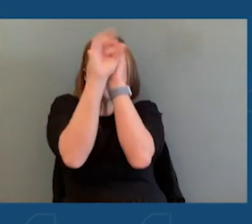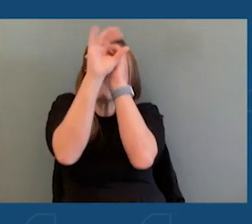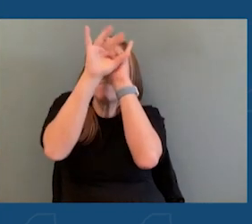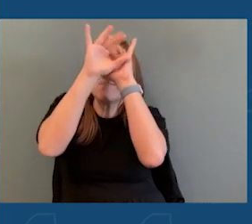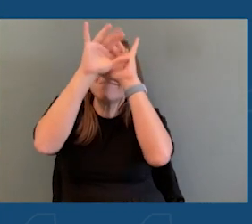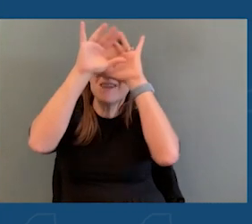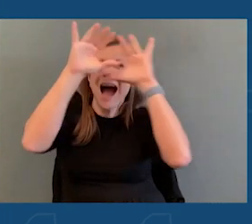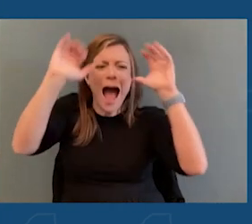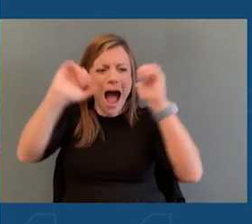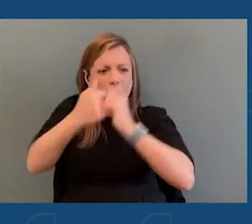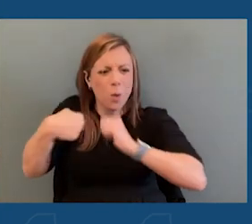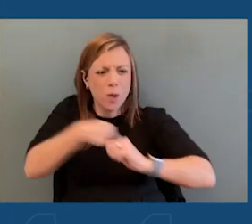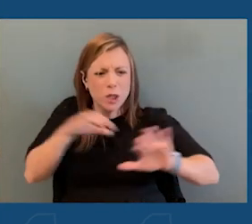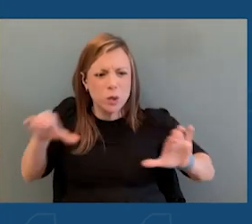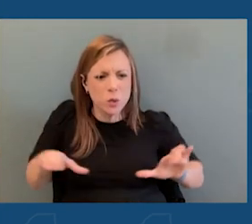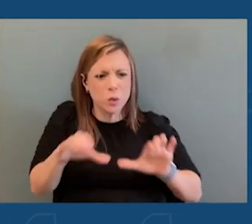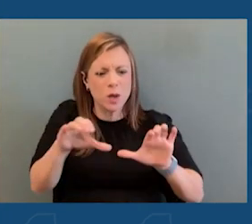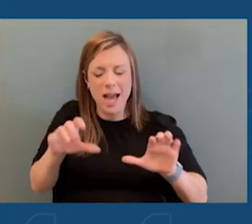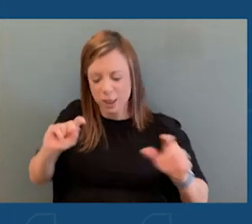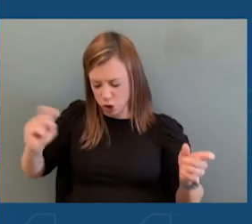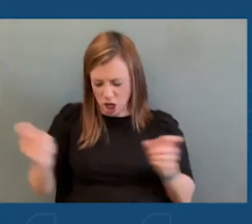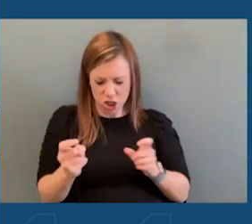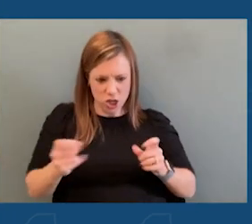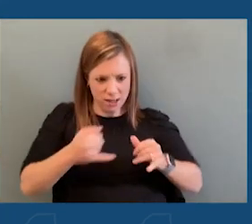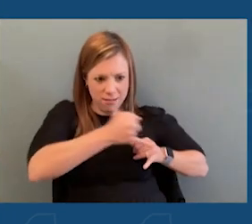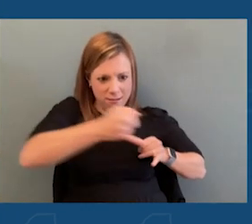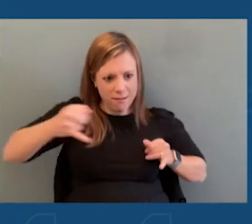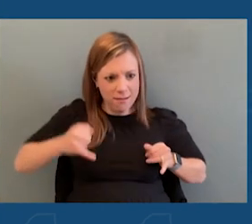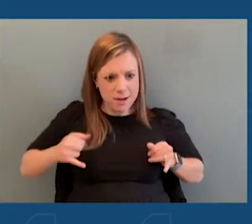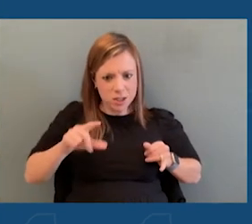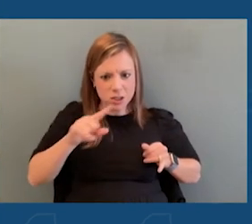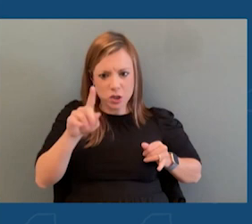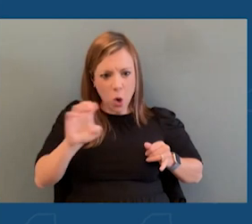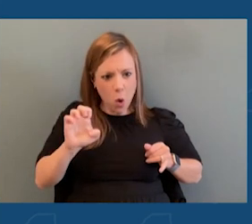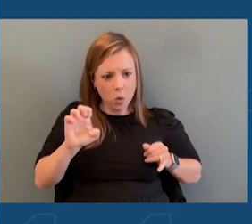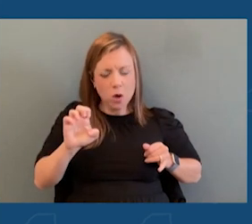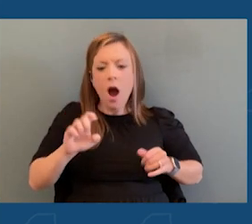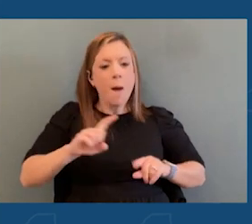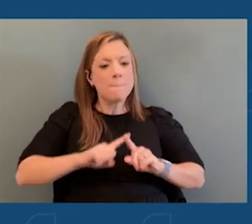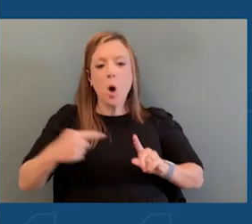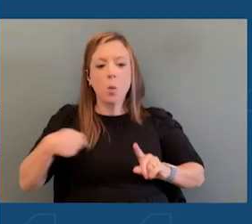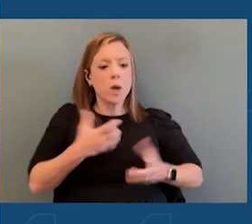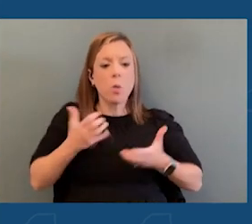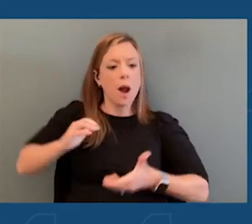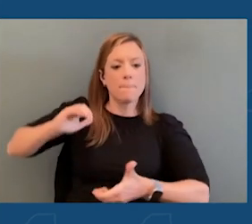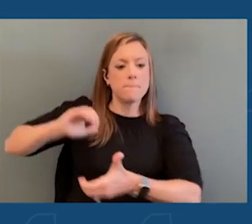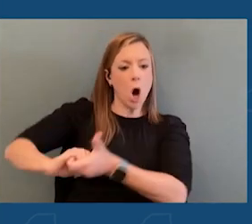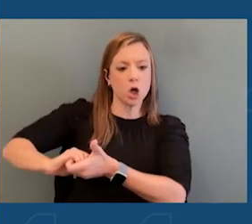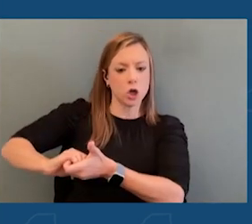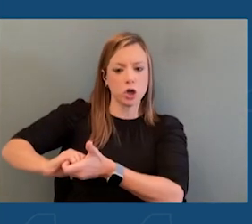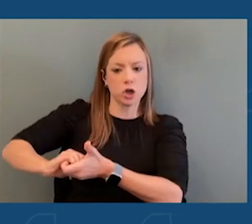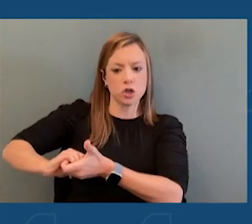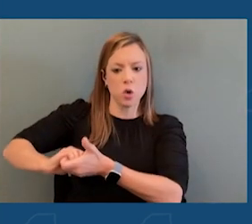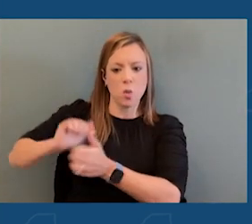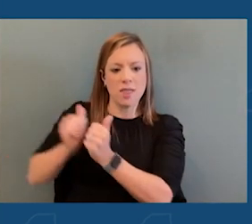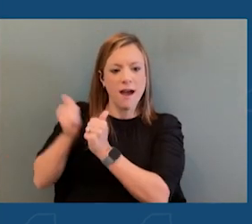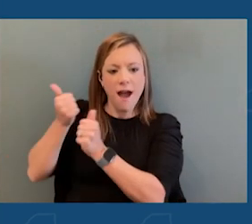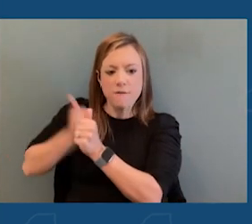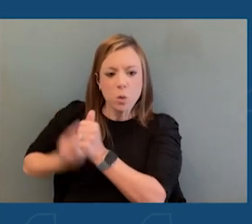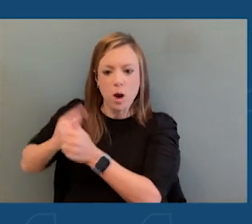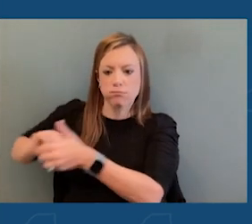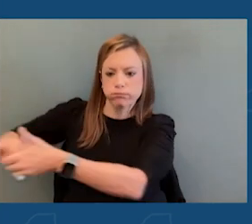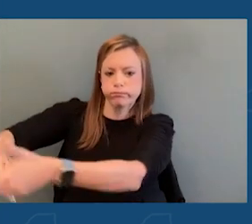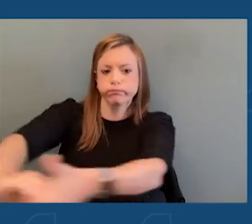rezoning, my only ask was, yes, we are here to be partnered with the hospital. The New York Presbyterian is the first source of